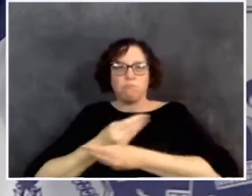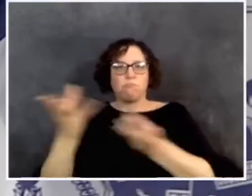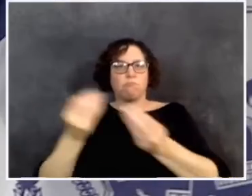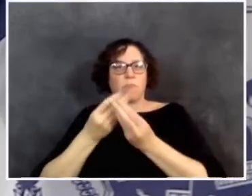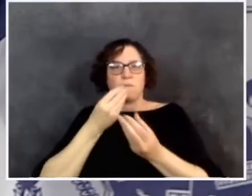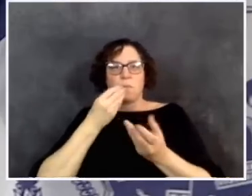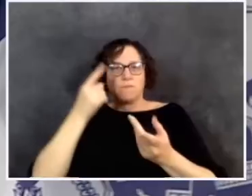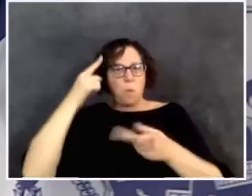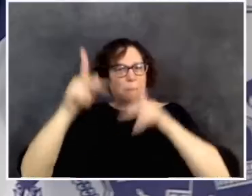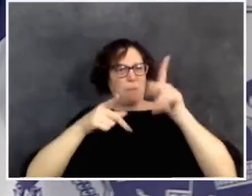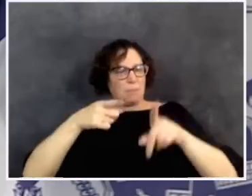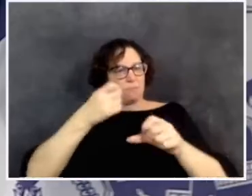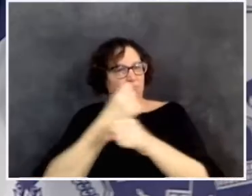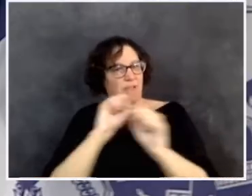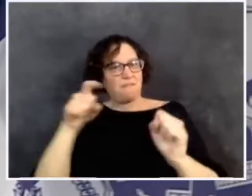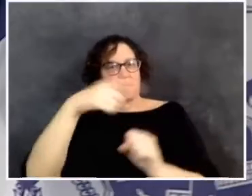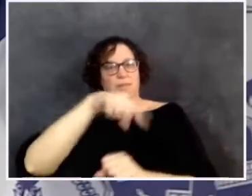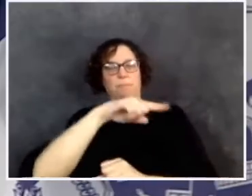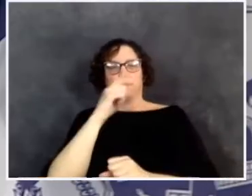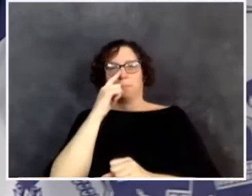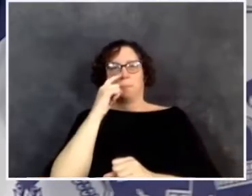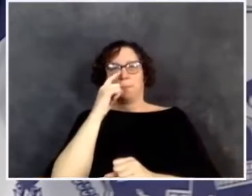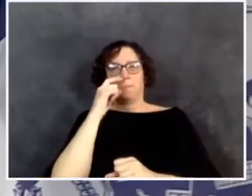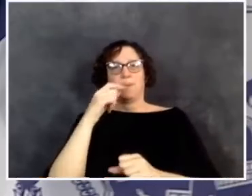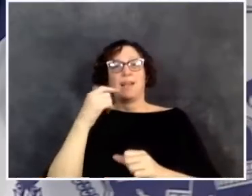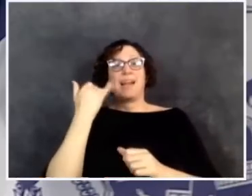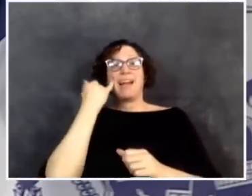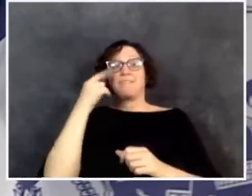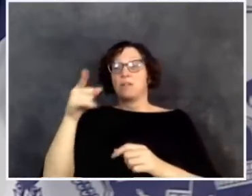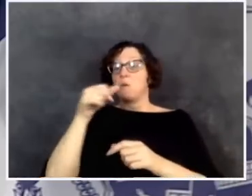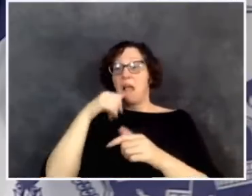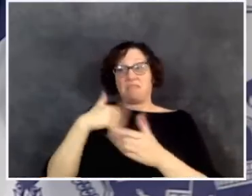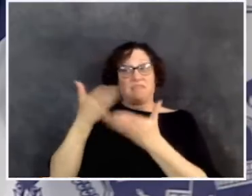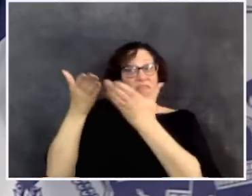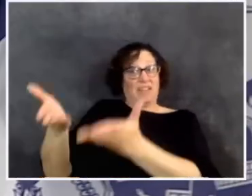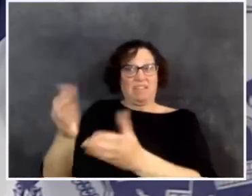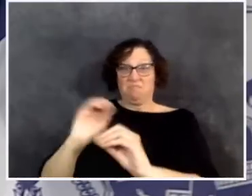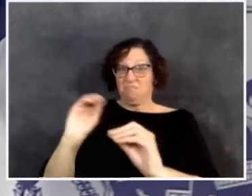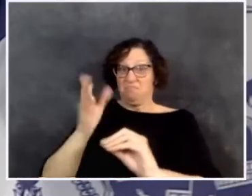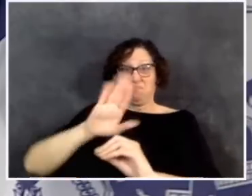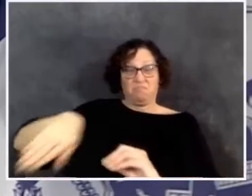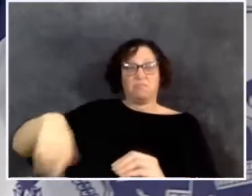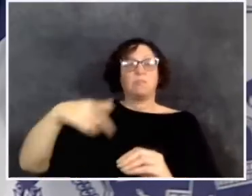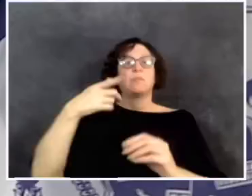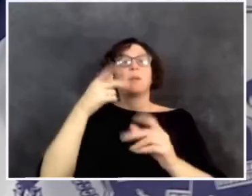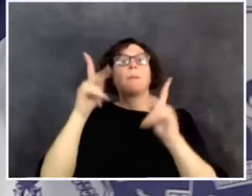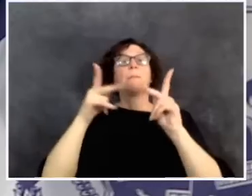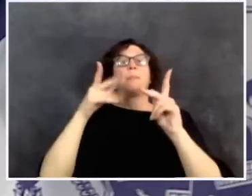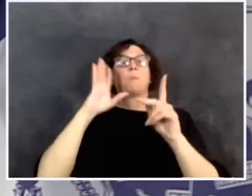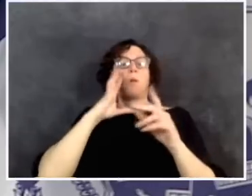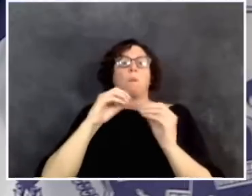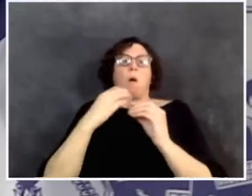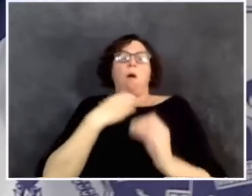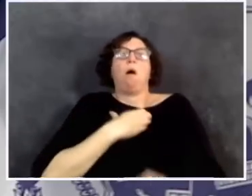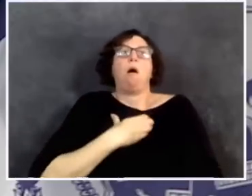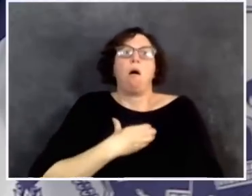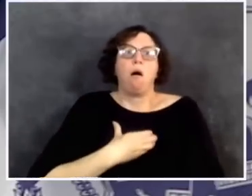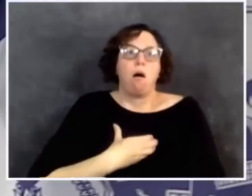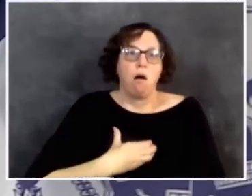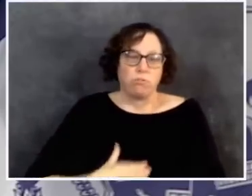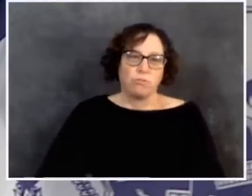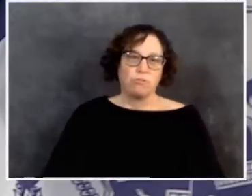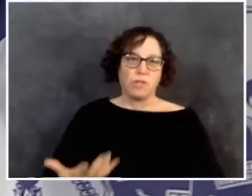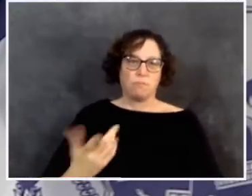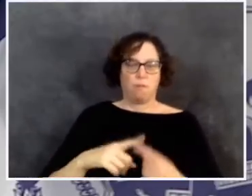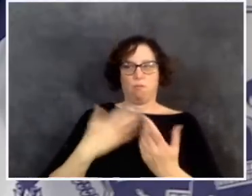get food to people who need it. In that part of Brooklyn. So I think that's an object lesson of why we need the nonprofits to survive this